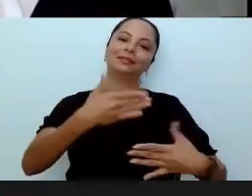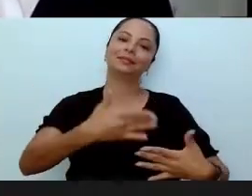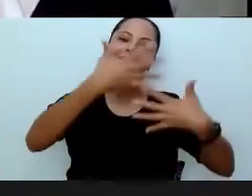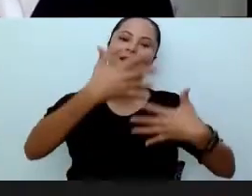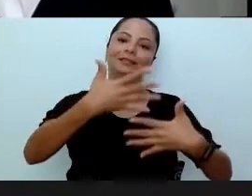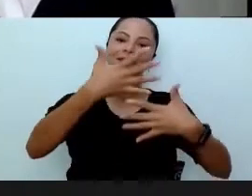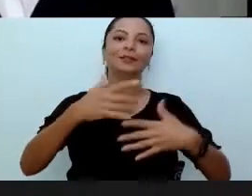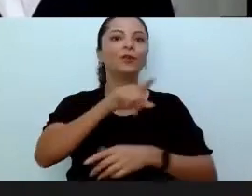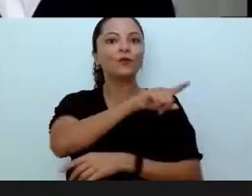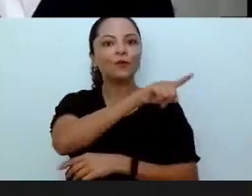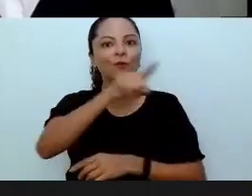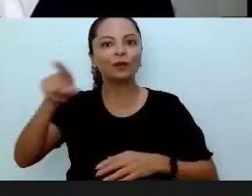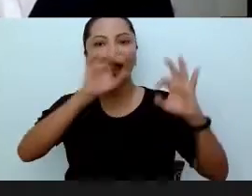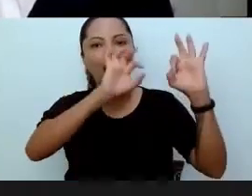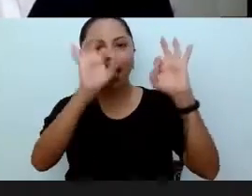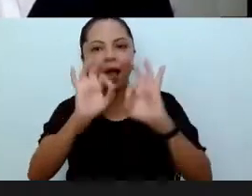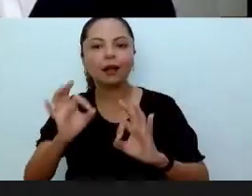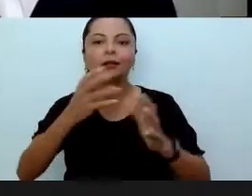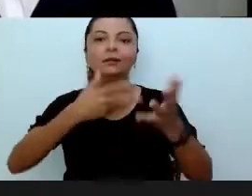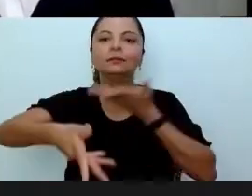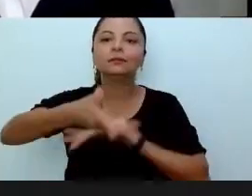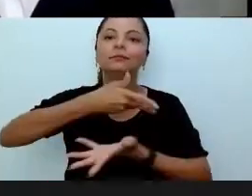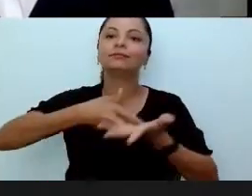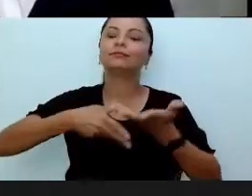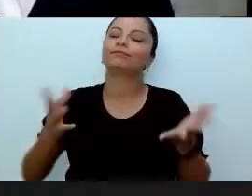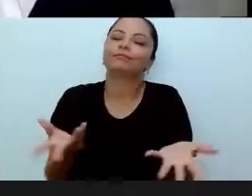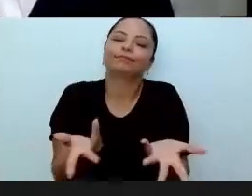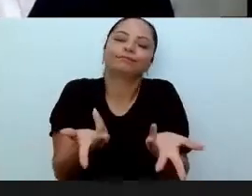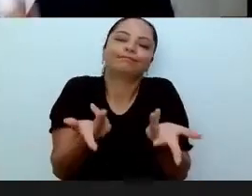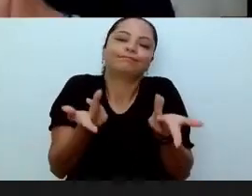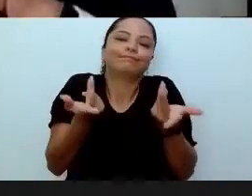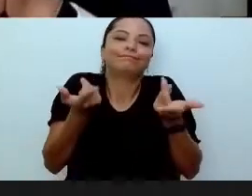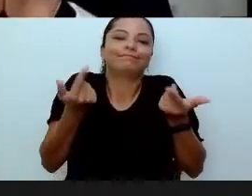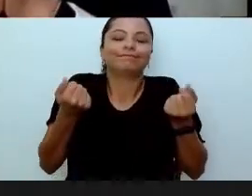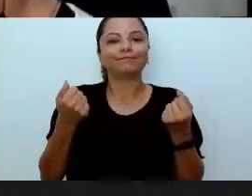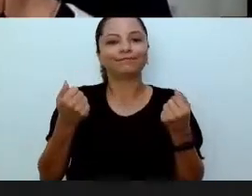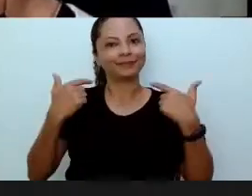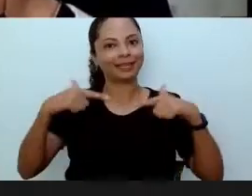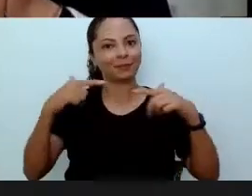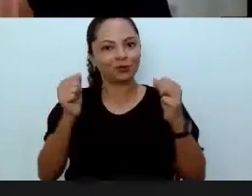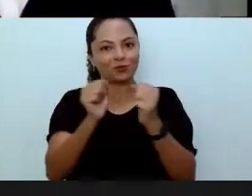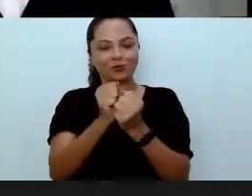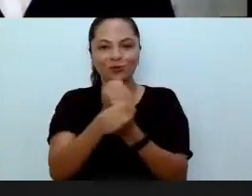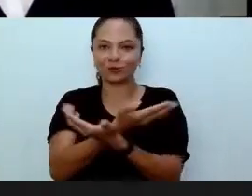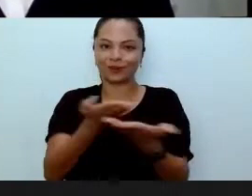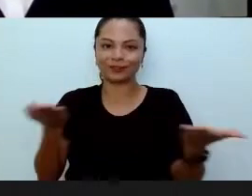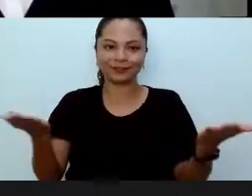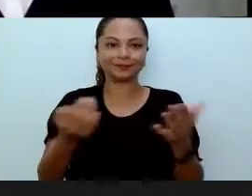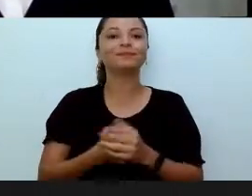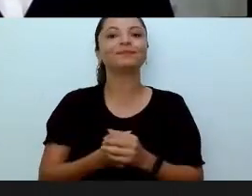be actually working and learning with you here. Graham, thanks so much